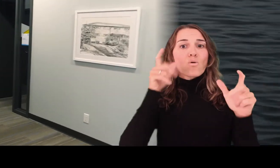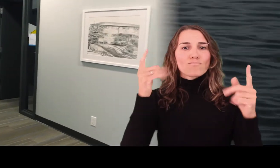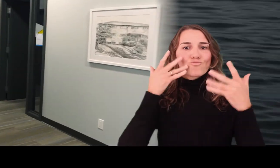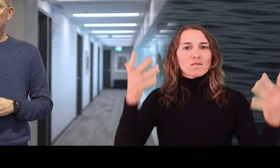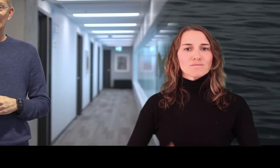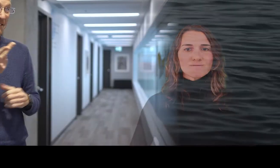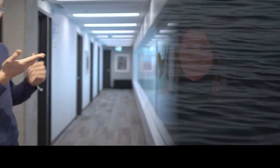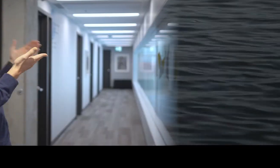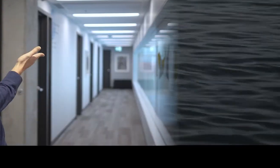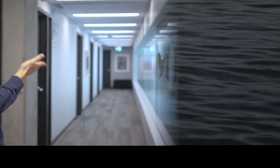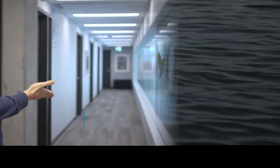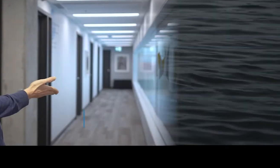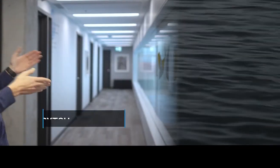friendly.